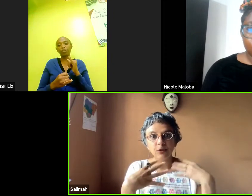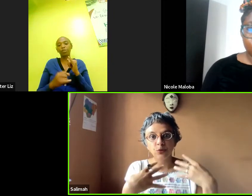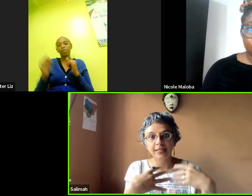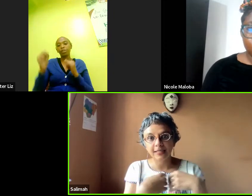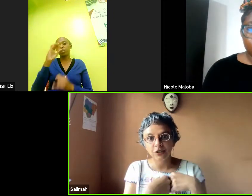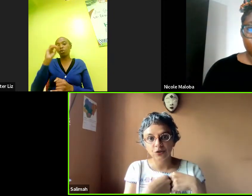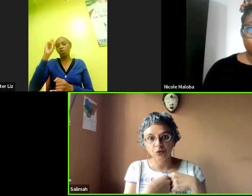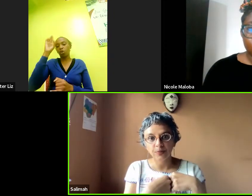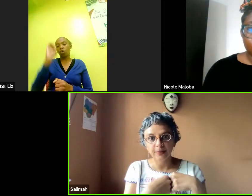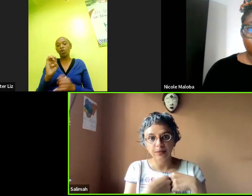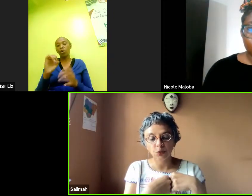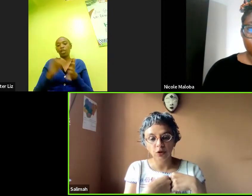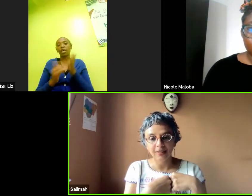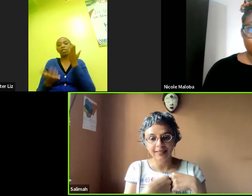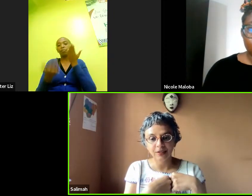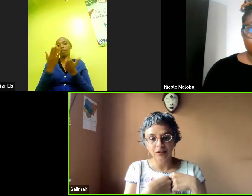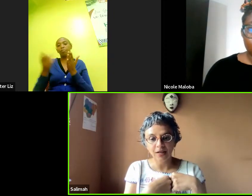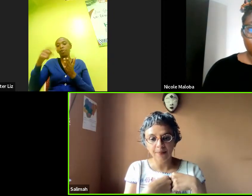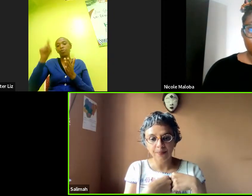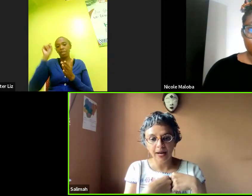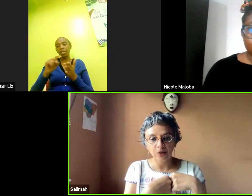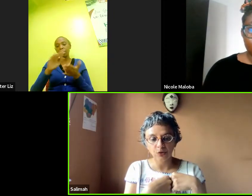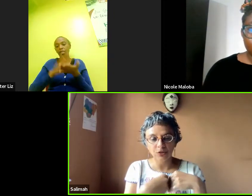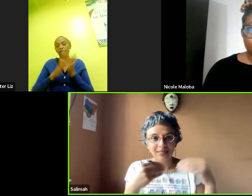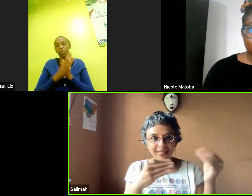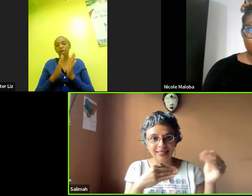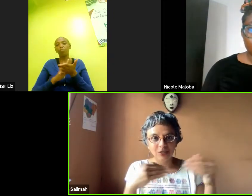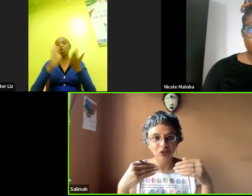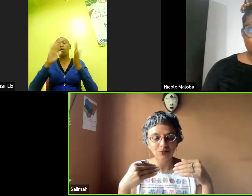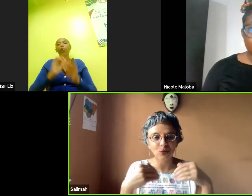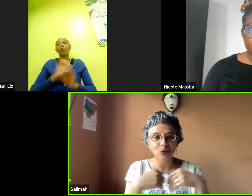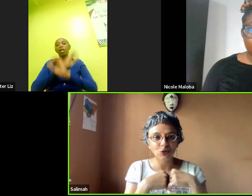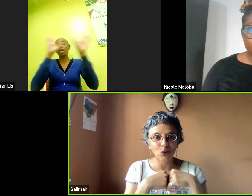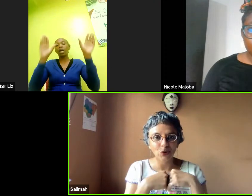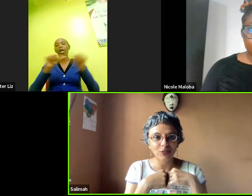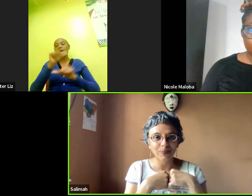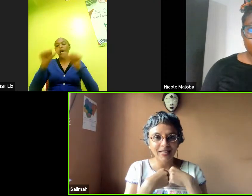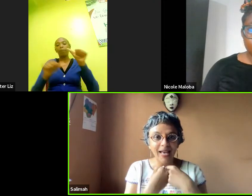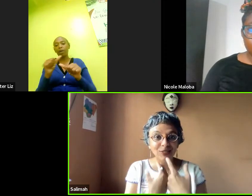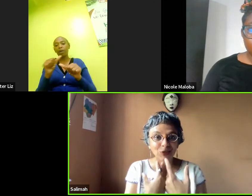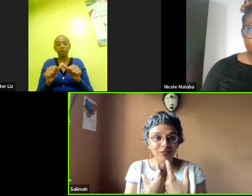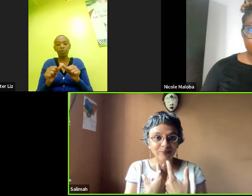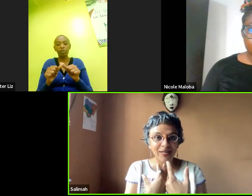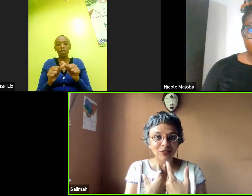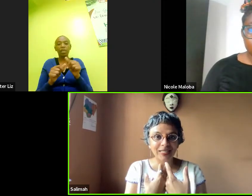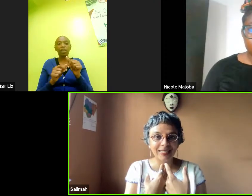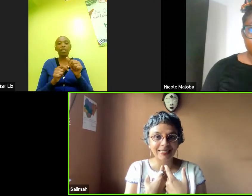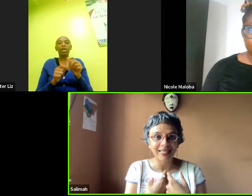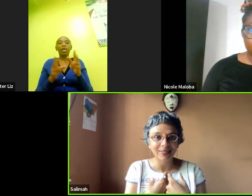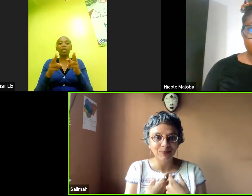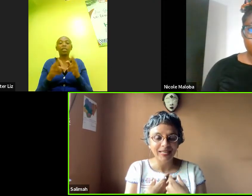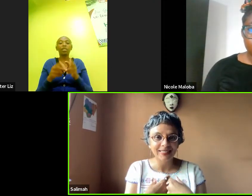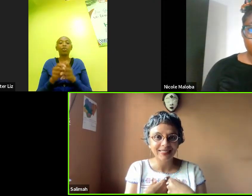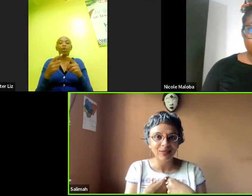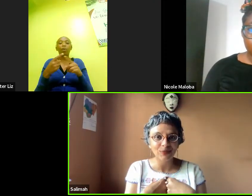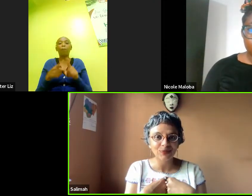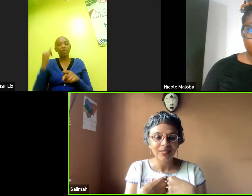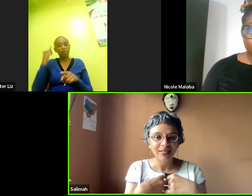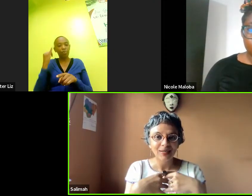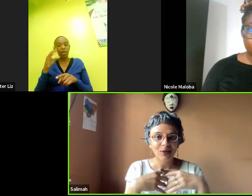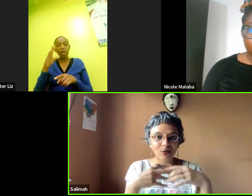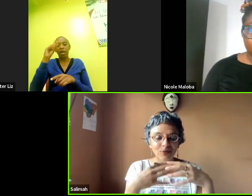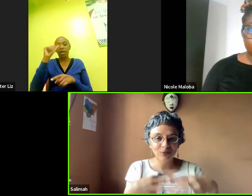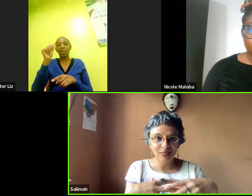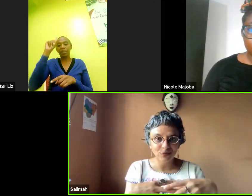that maybe we need to be a bit more clear about the addition of those scores. But as you can imagine, a database